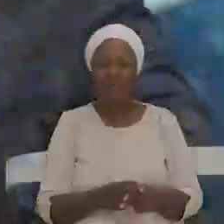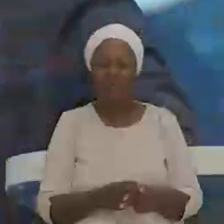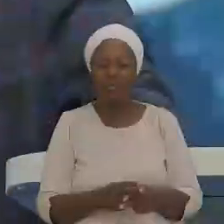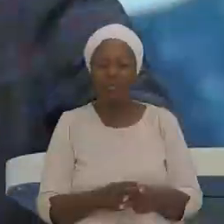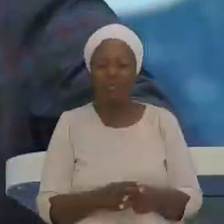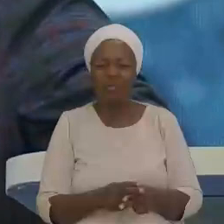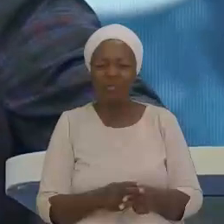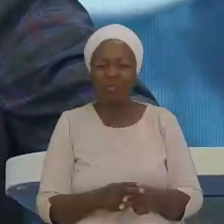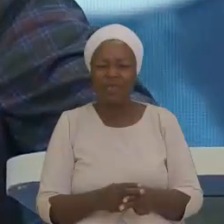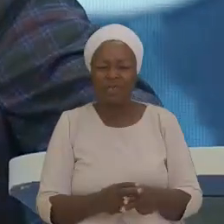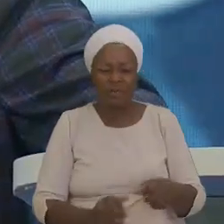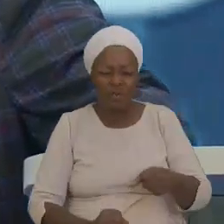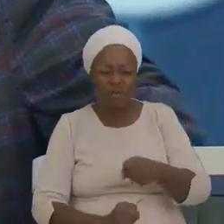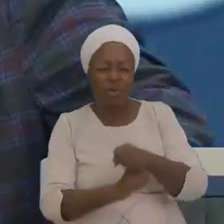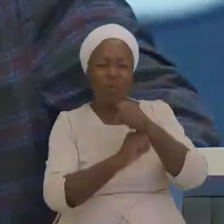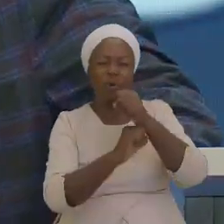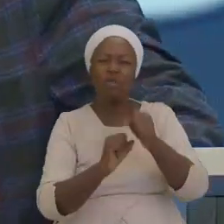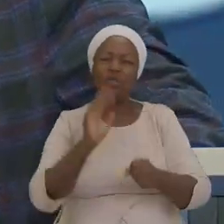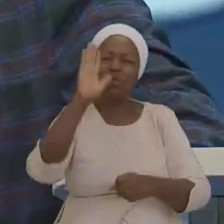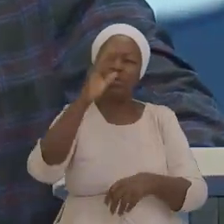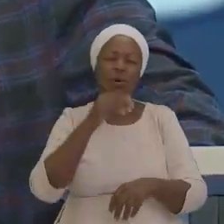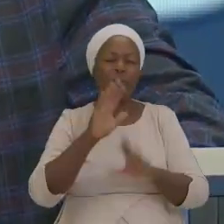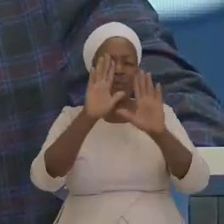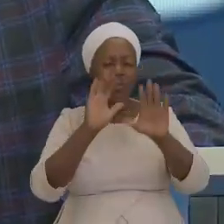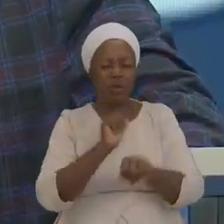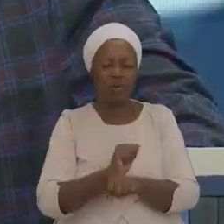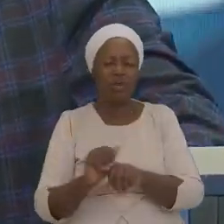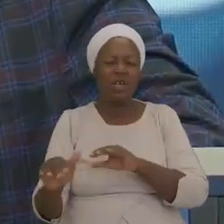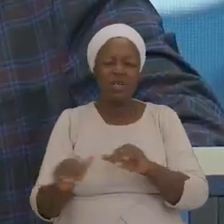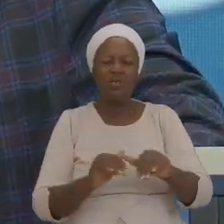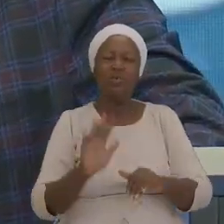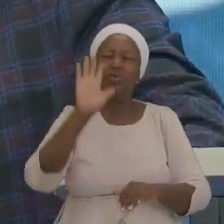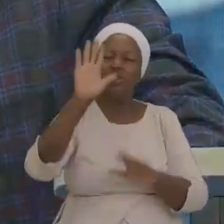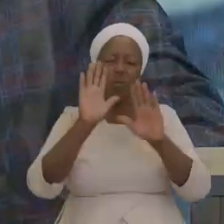Accomplish your miracle. Do your wonder.